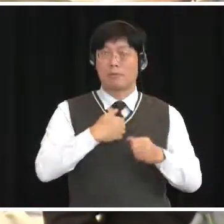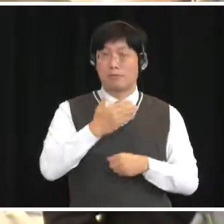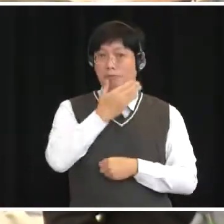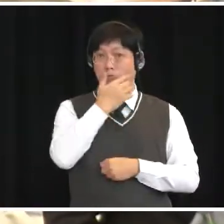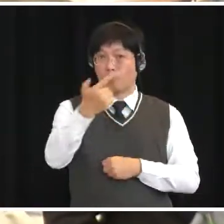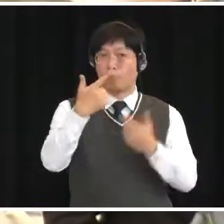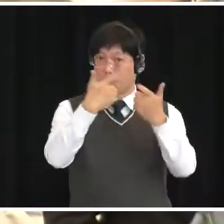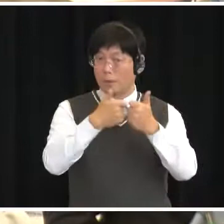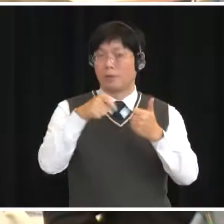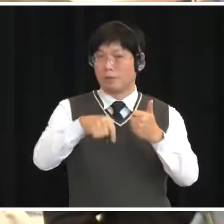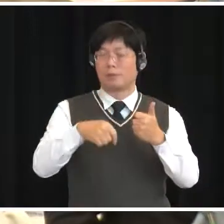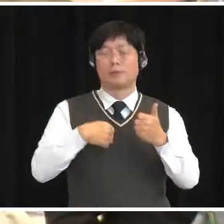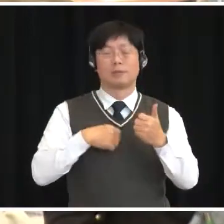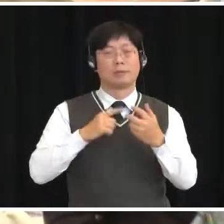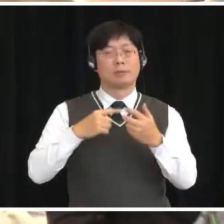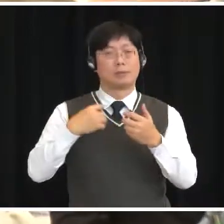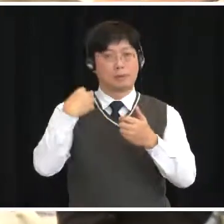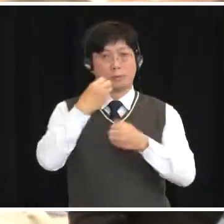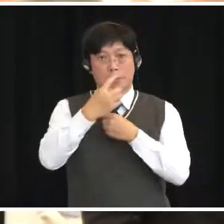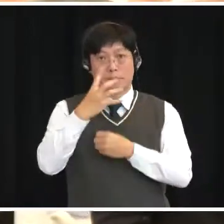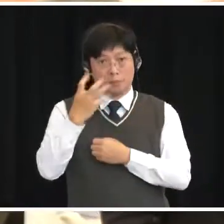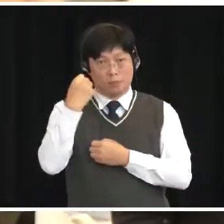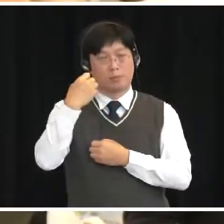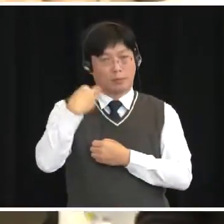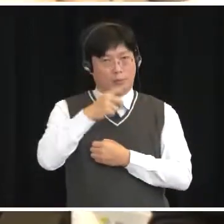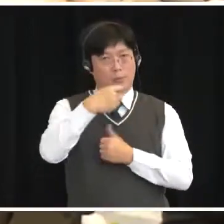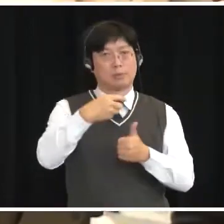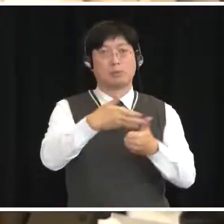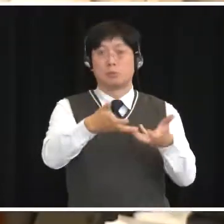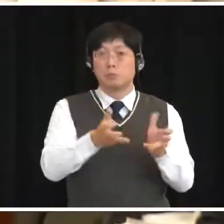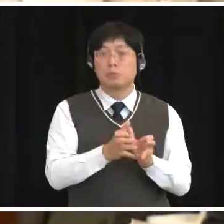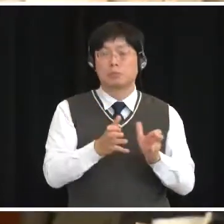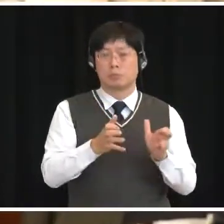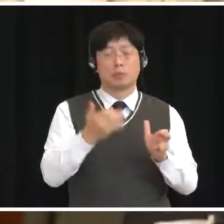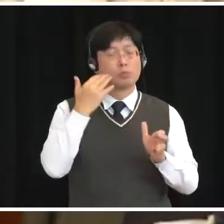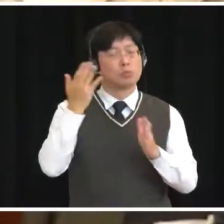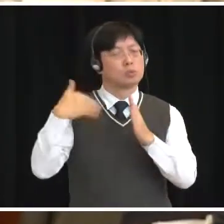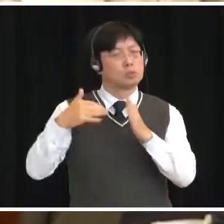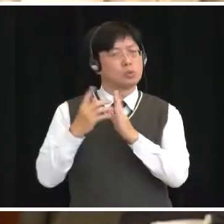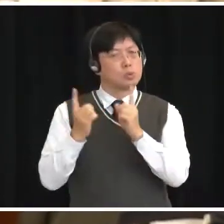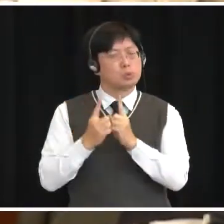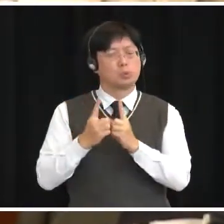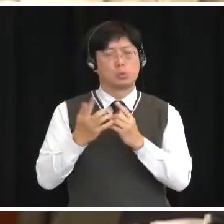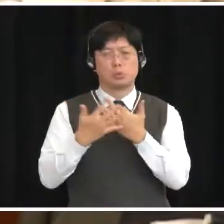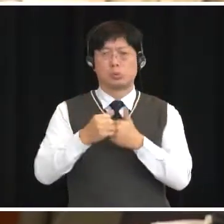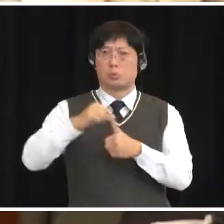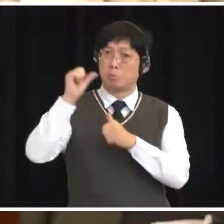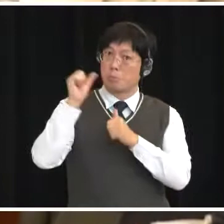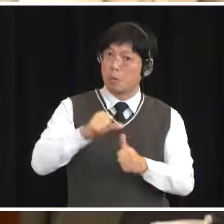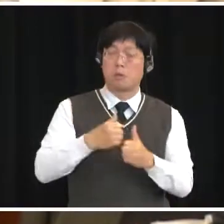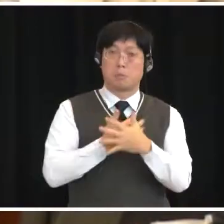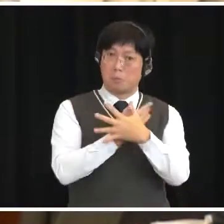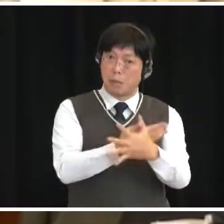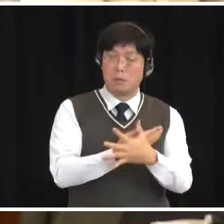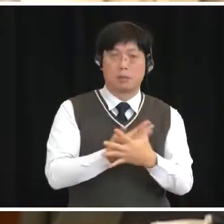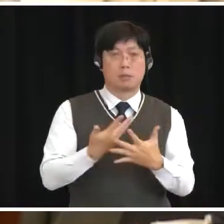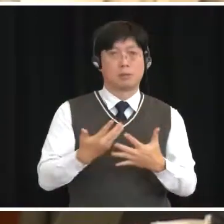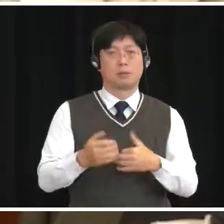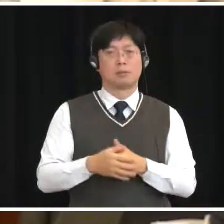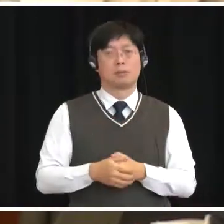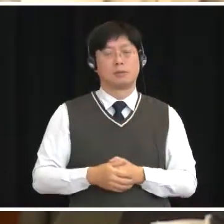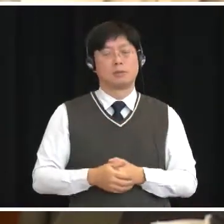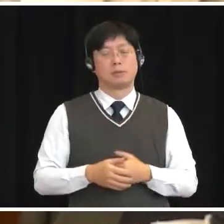interest of child to right to expressions. So in schools,